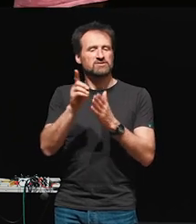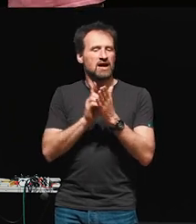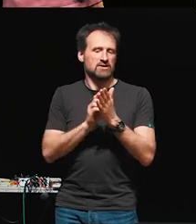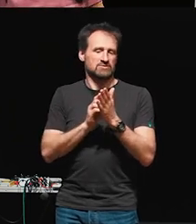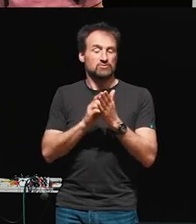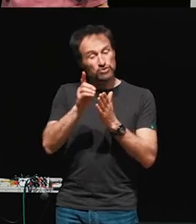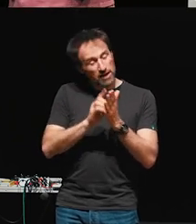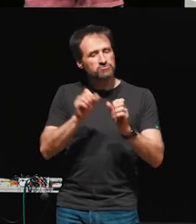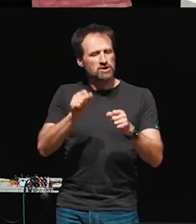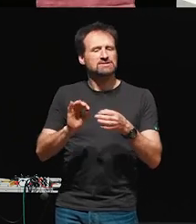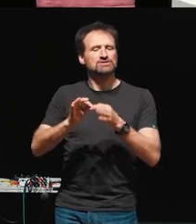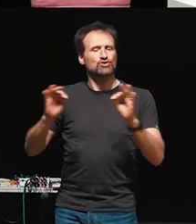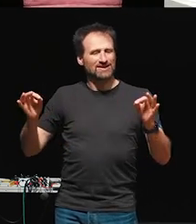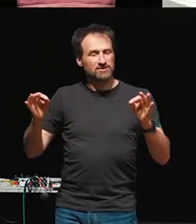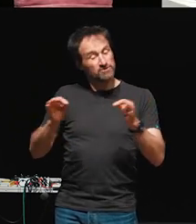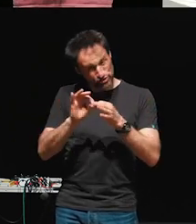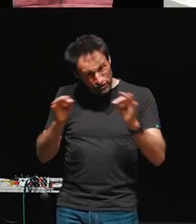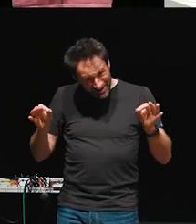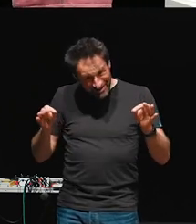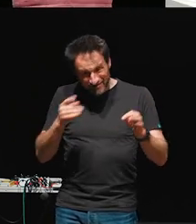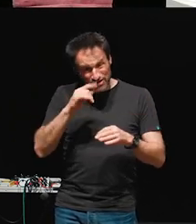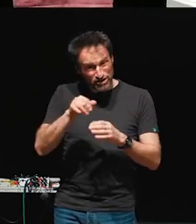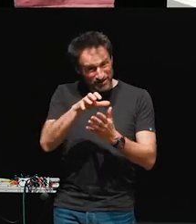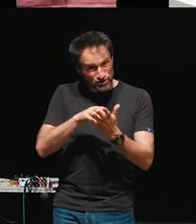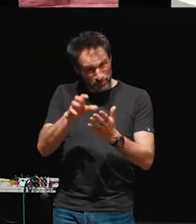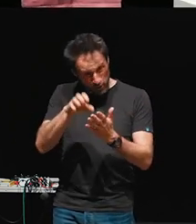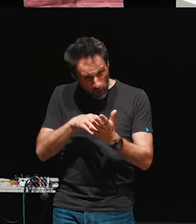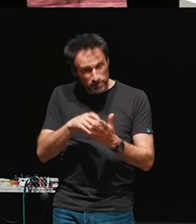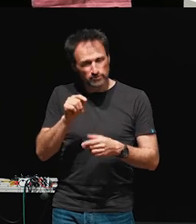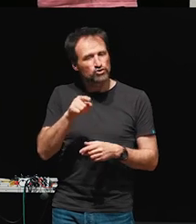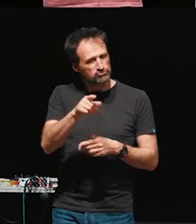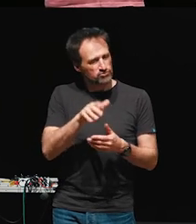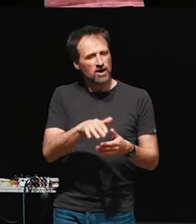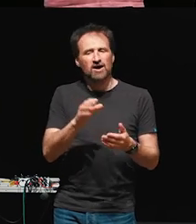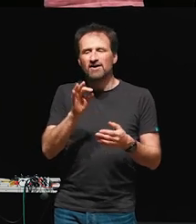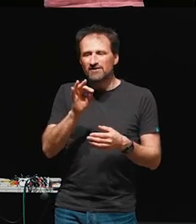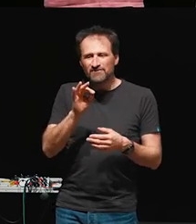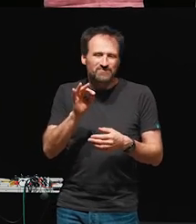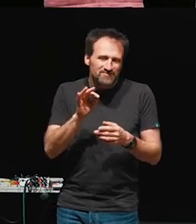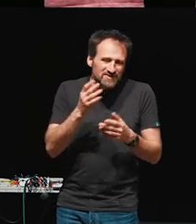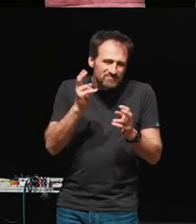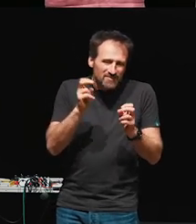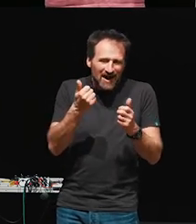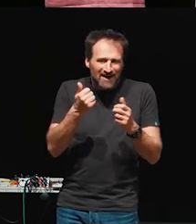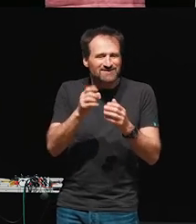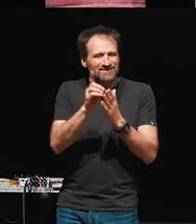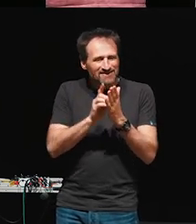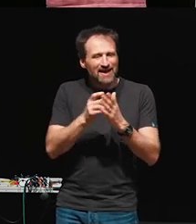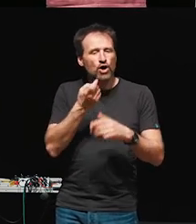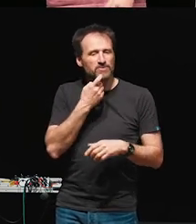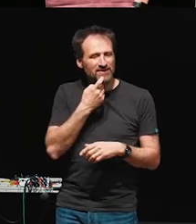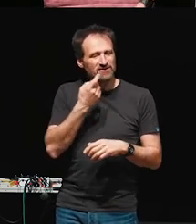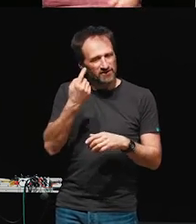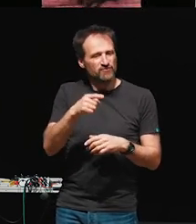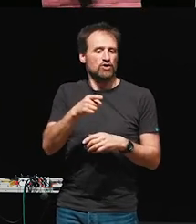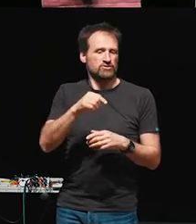some JavaScript code, that means you have a file-like object of JavaScript code. And so you can turn that blob into a temporary URL